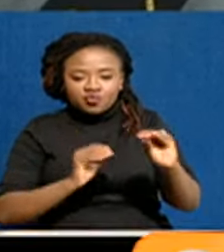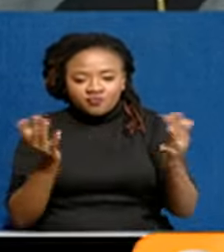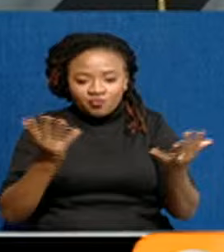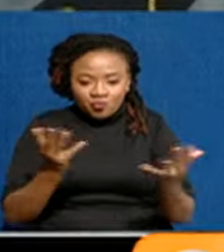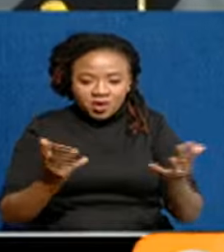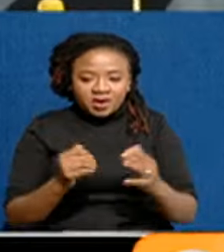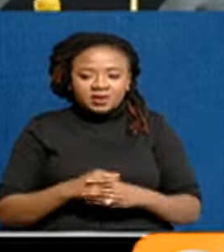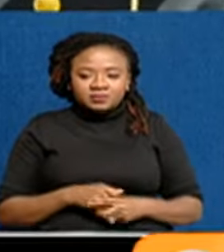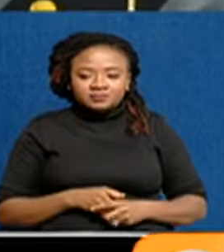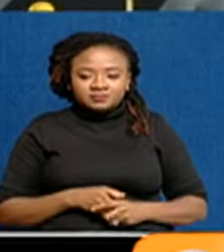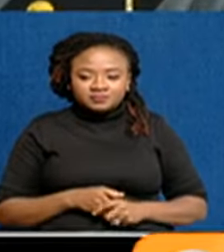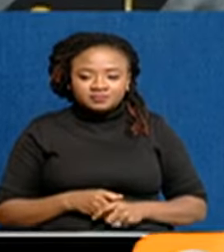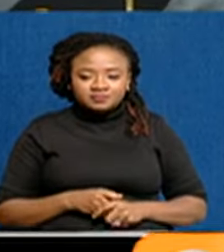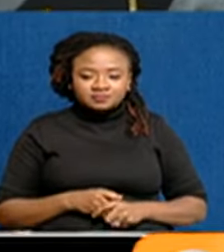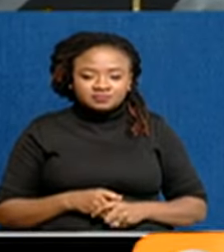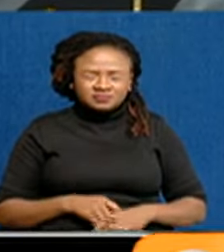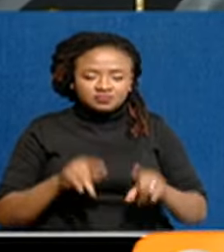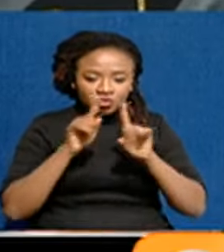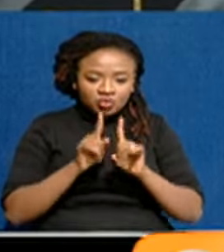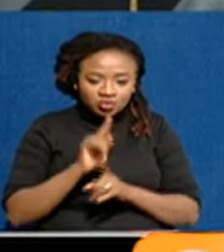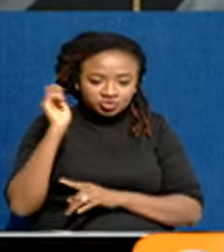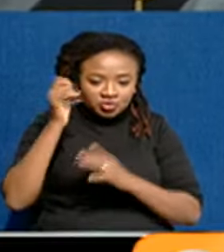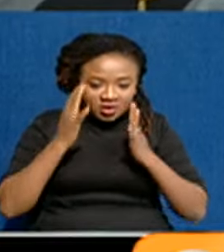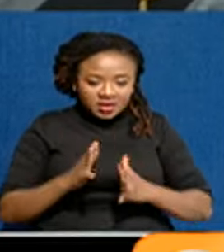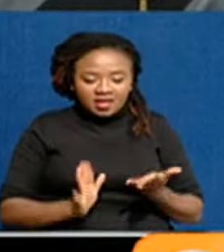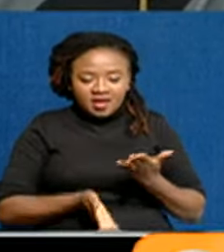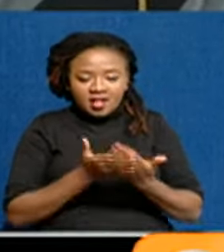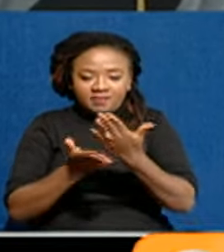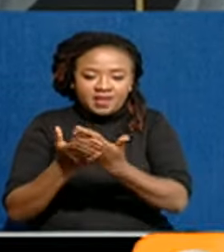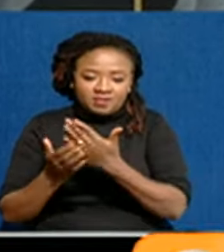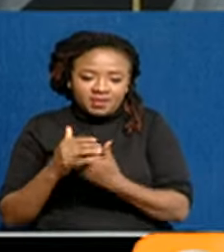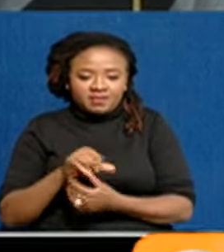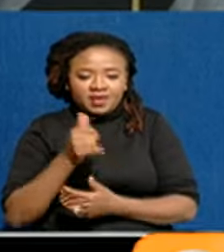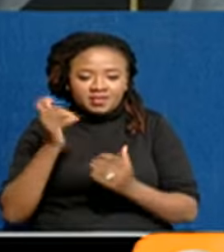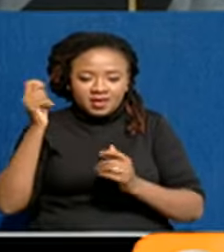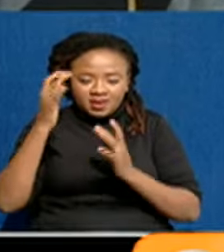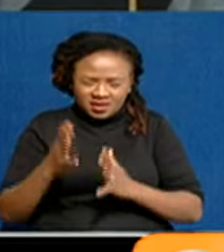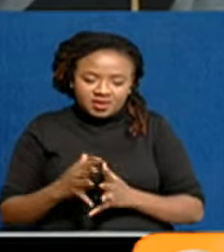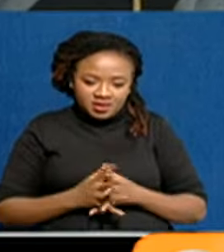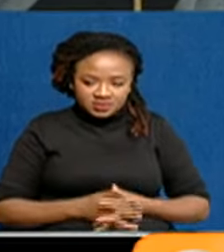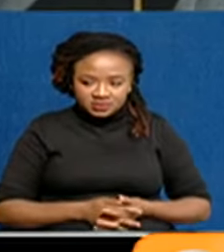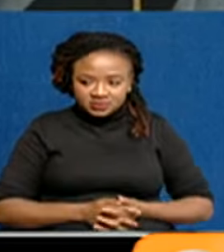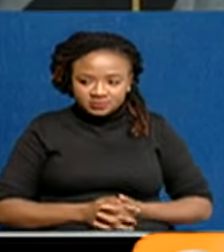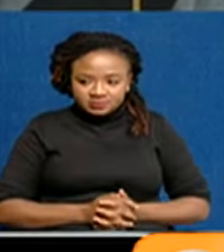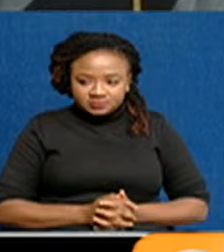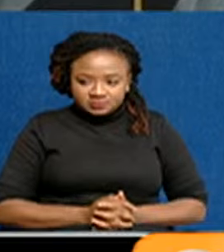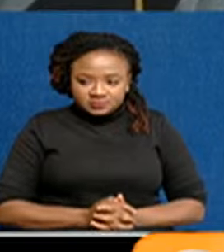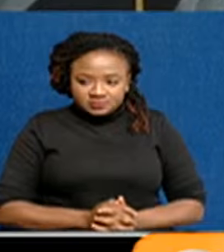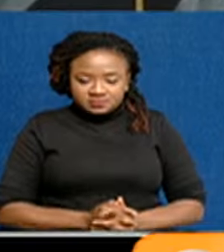where to go. But also, even Kenyans just helping a fellow Kenya here and there, yes. Okay, there's a question here from Gloria.